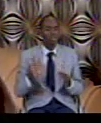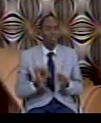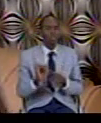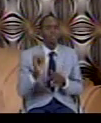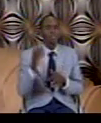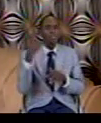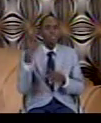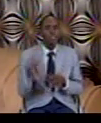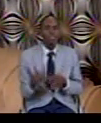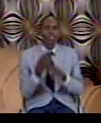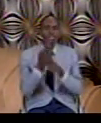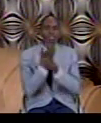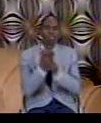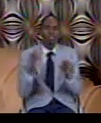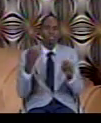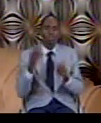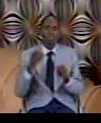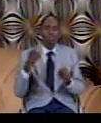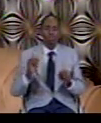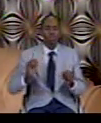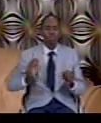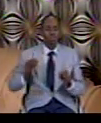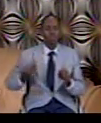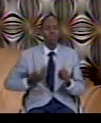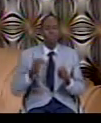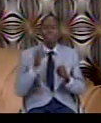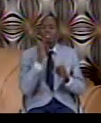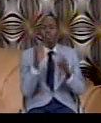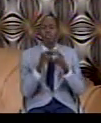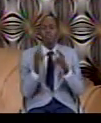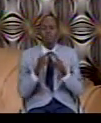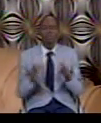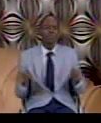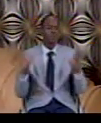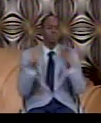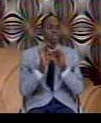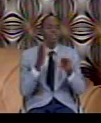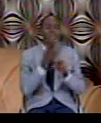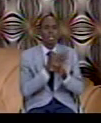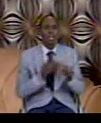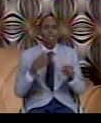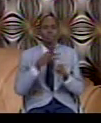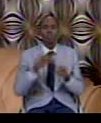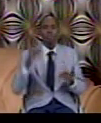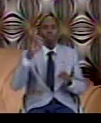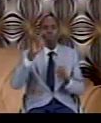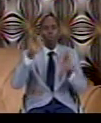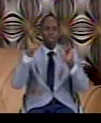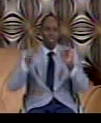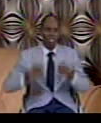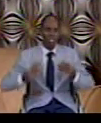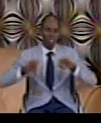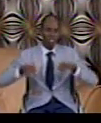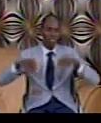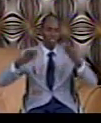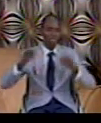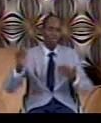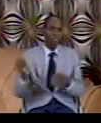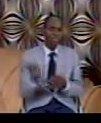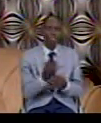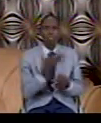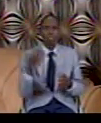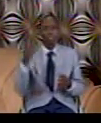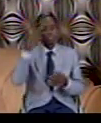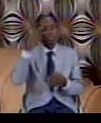redemption of the soul is precious, and nobody could give anything for